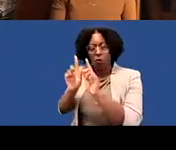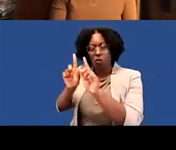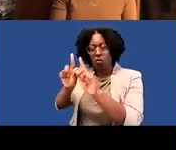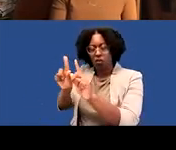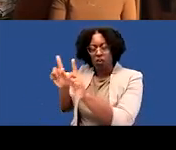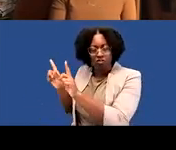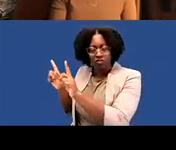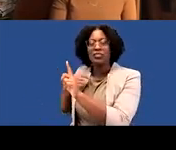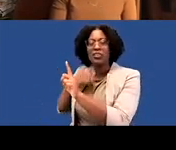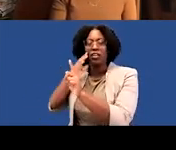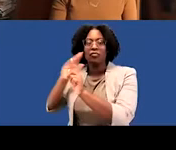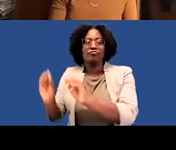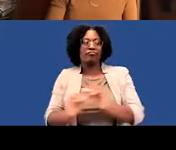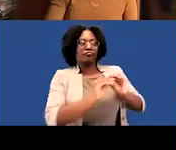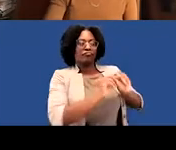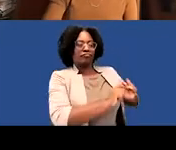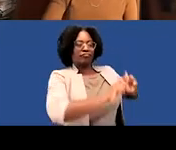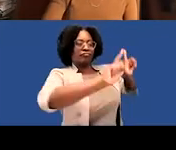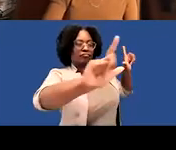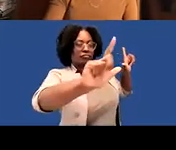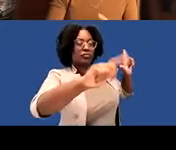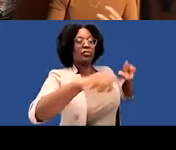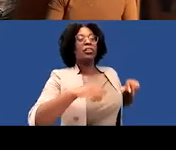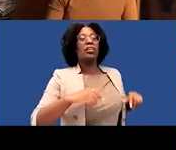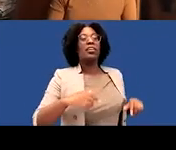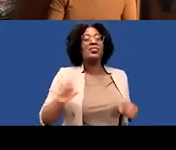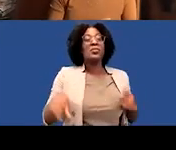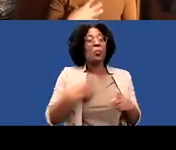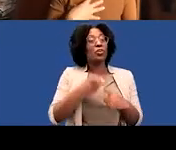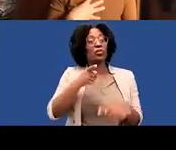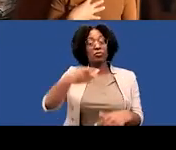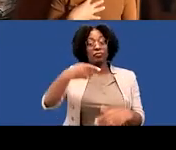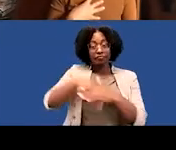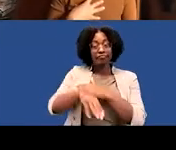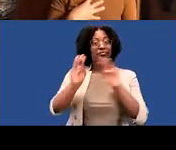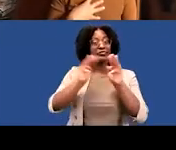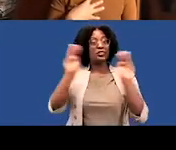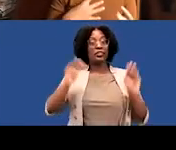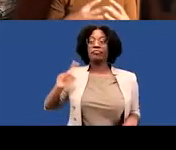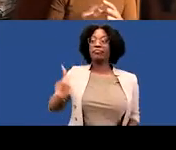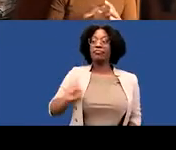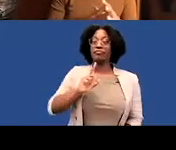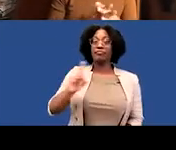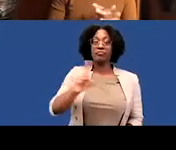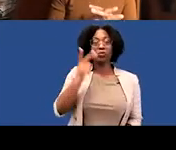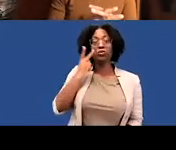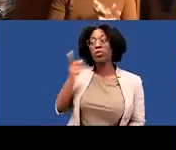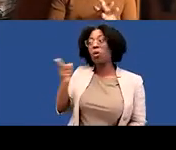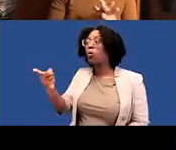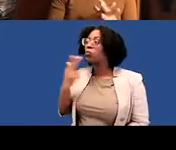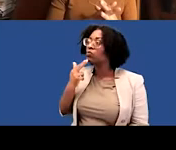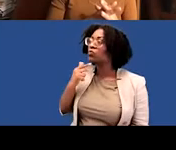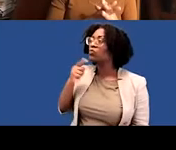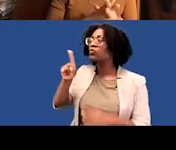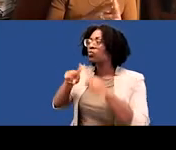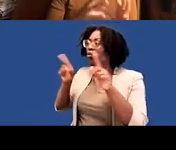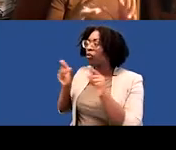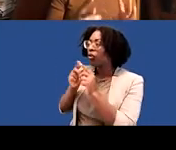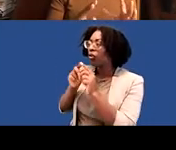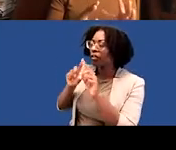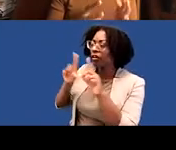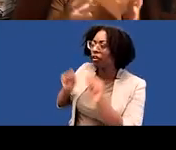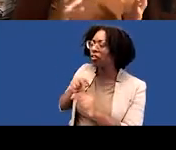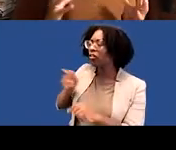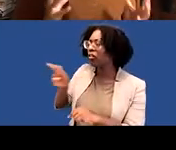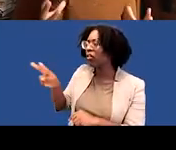look away from these people. And so I think it's really important to play with scale for me and my work and thinking about how can I both step